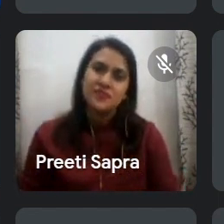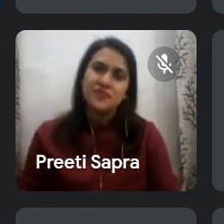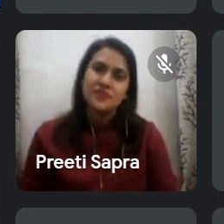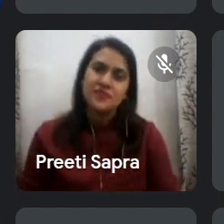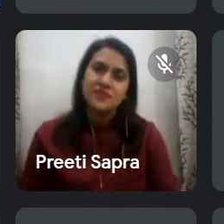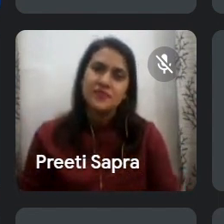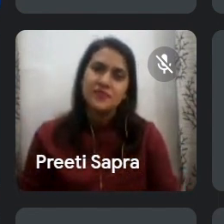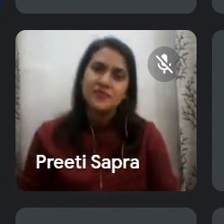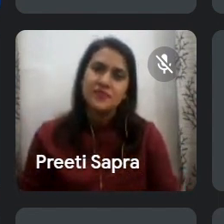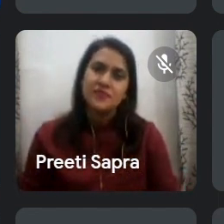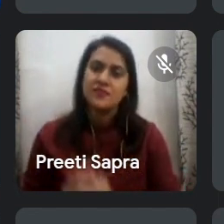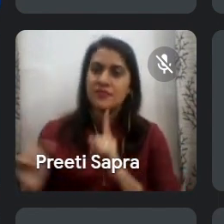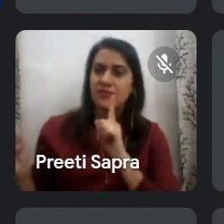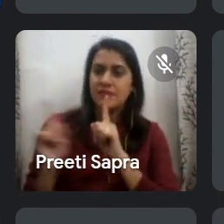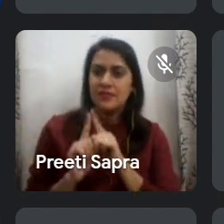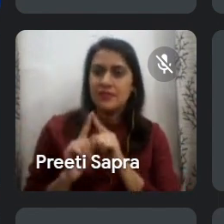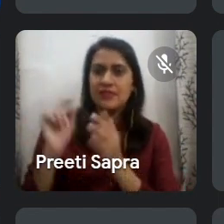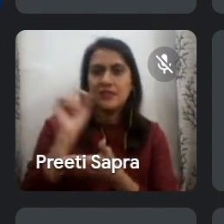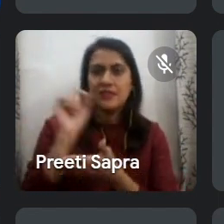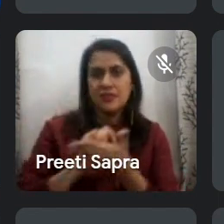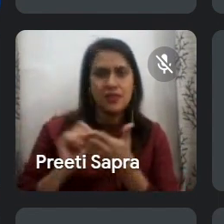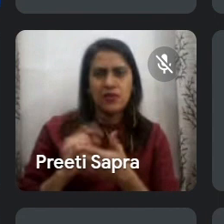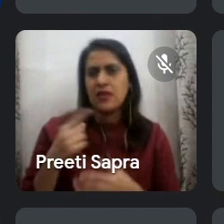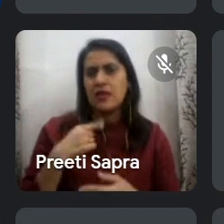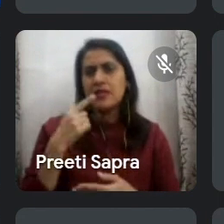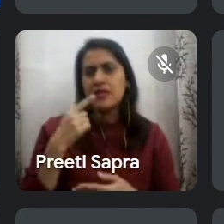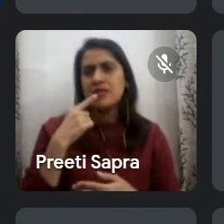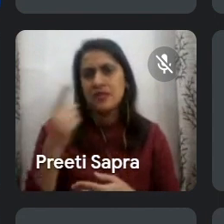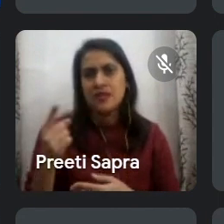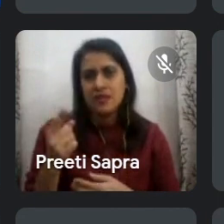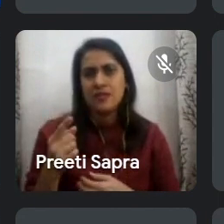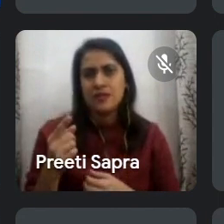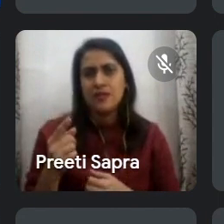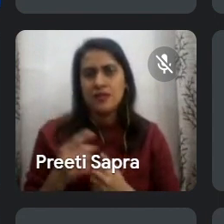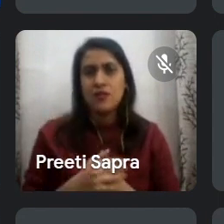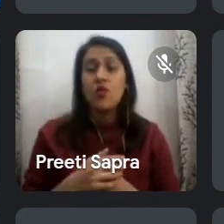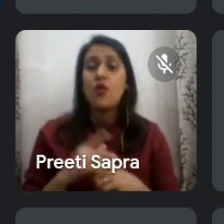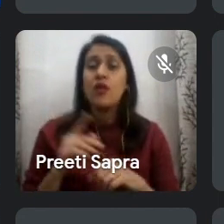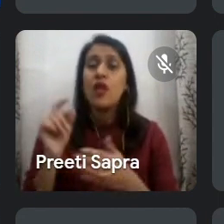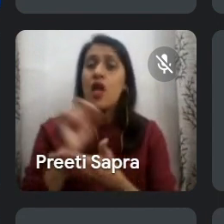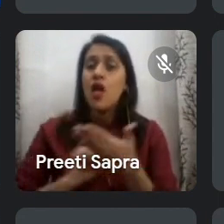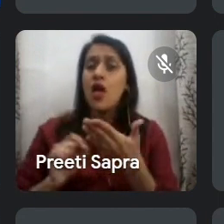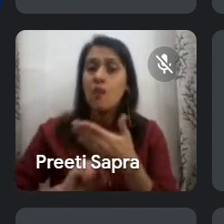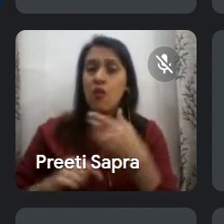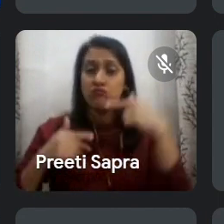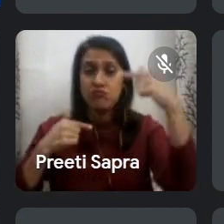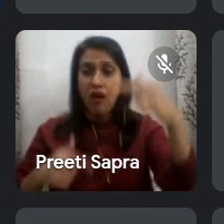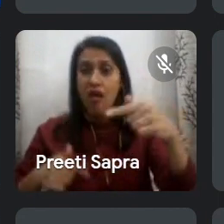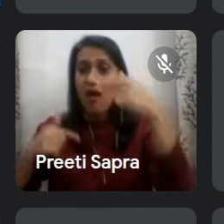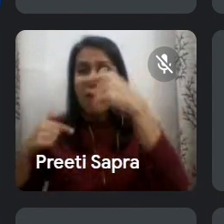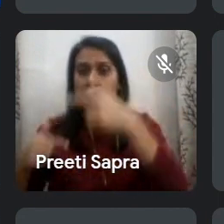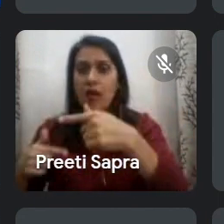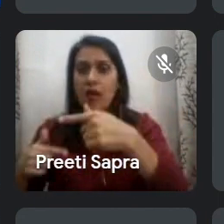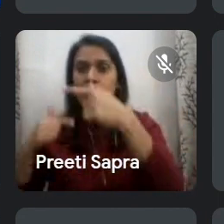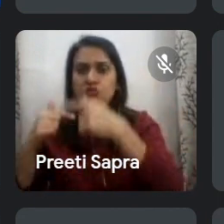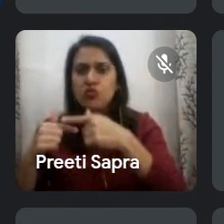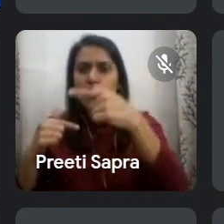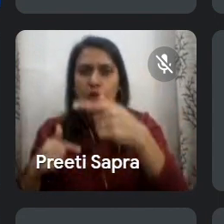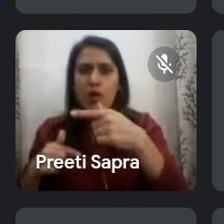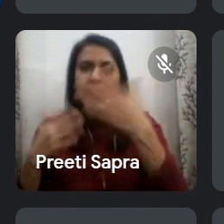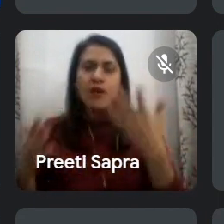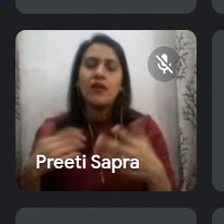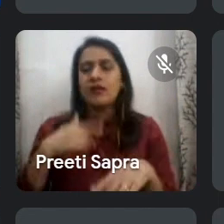a scribe because of as mentioned before, one of the speakers, the amount that you have to write. I managed to get that there in Christ